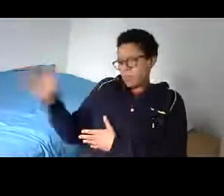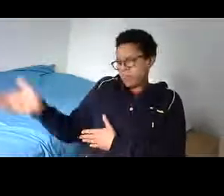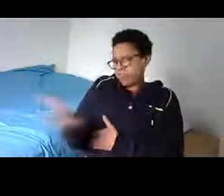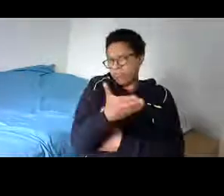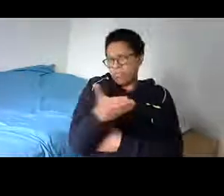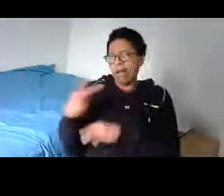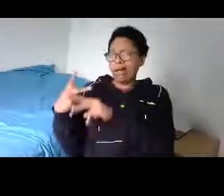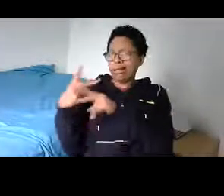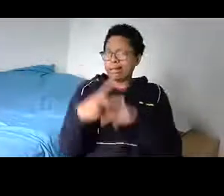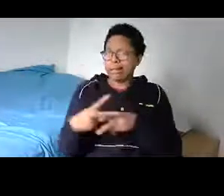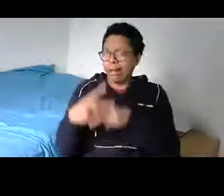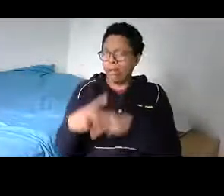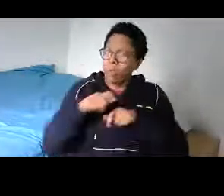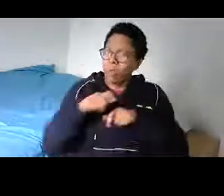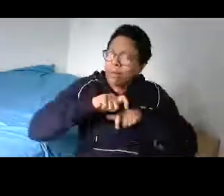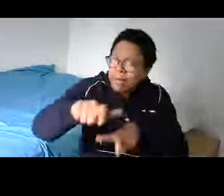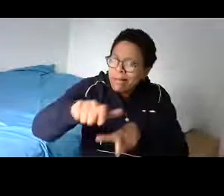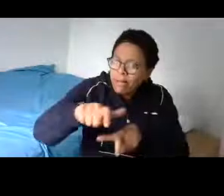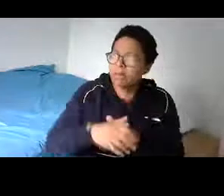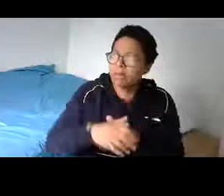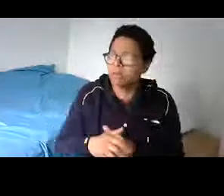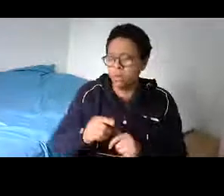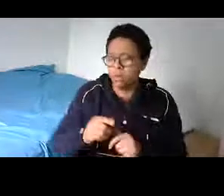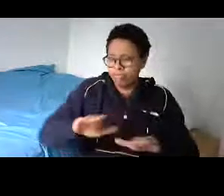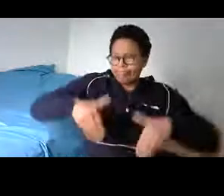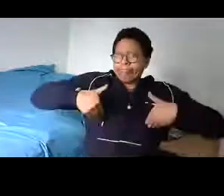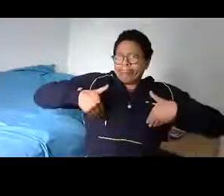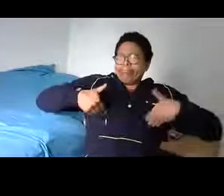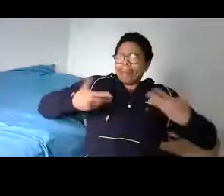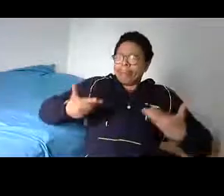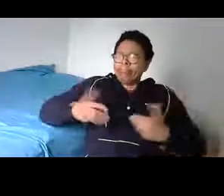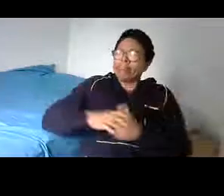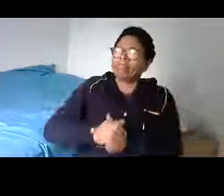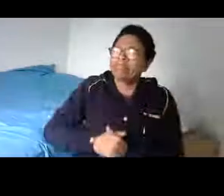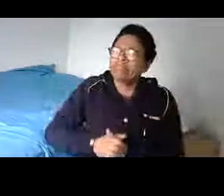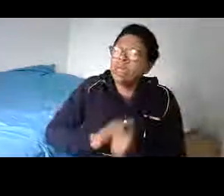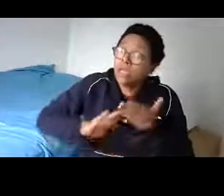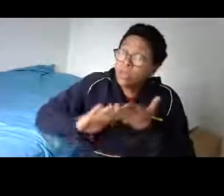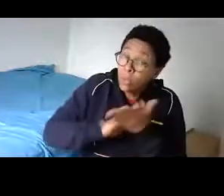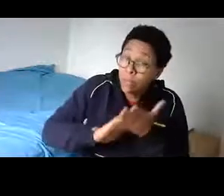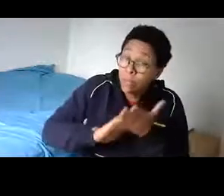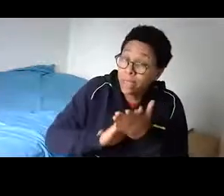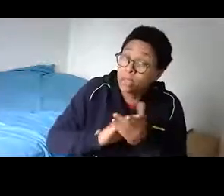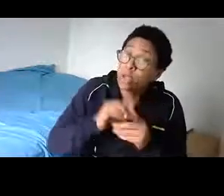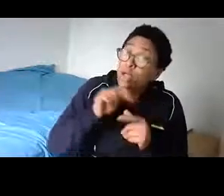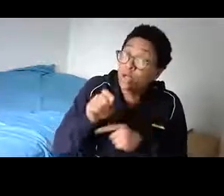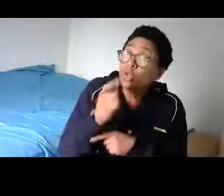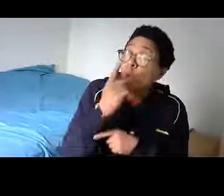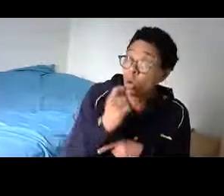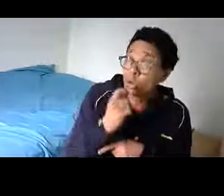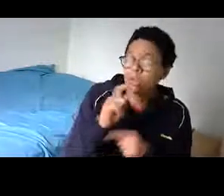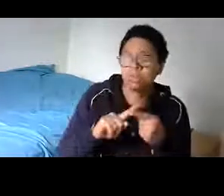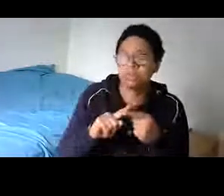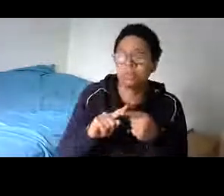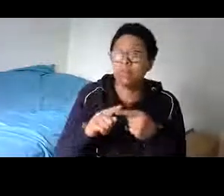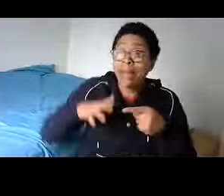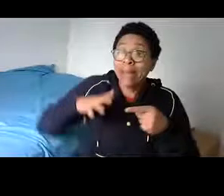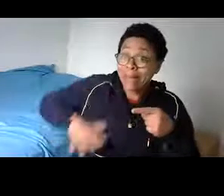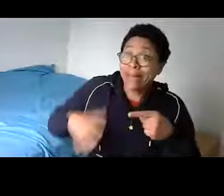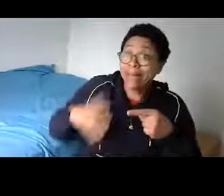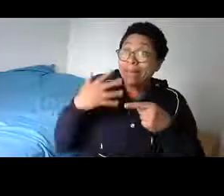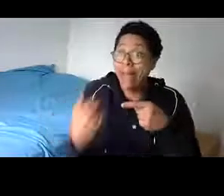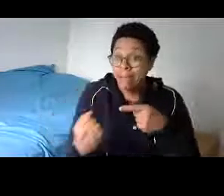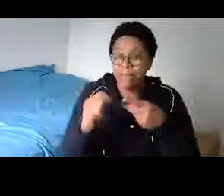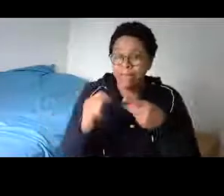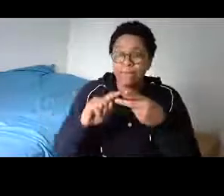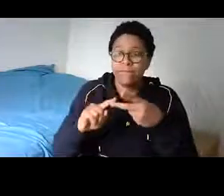anything. So you will effectively, under the Care Act, have needs for support. They will